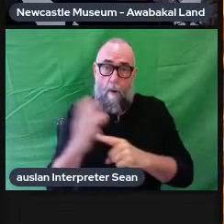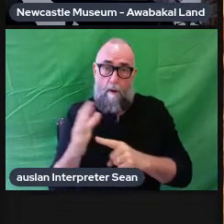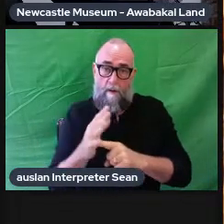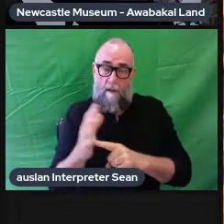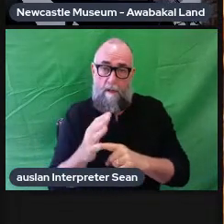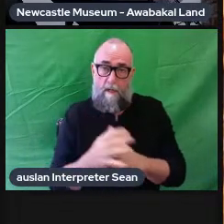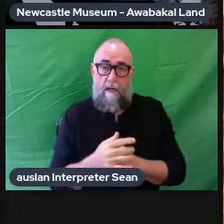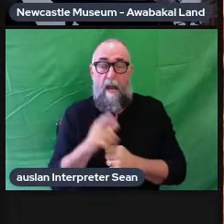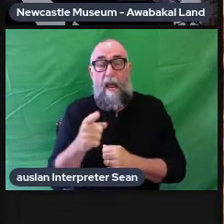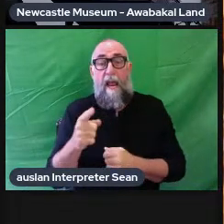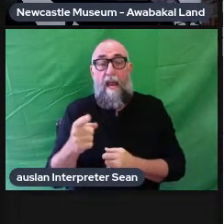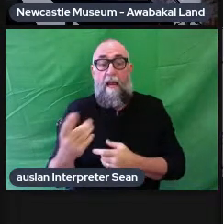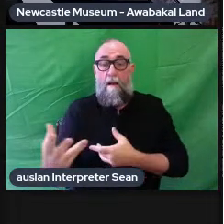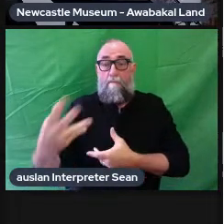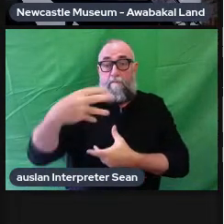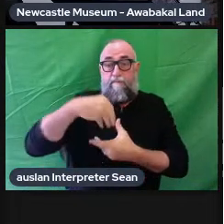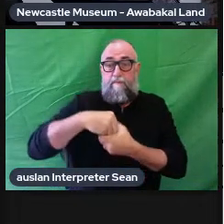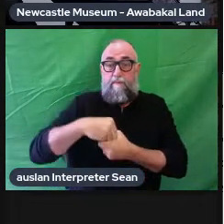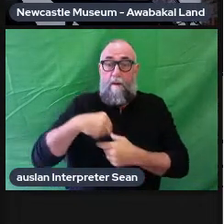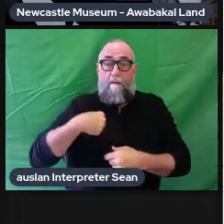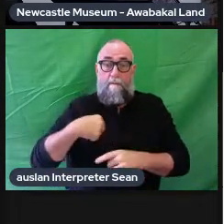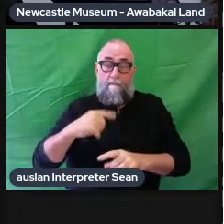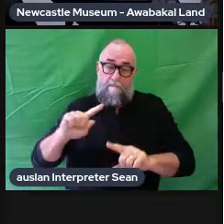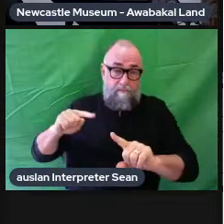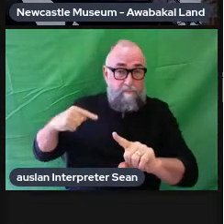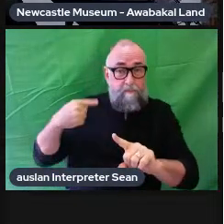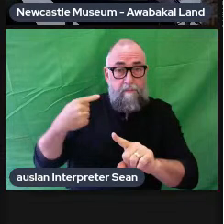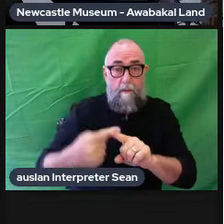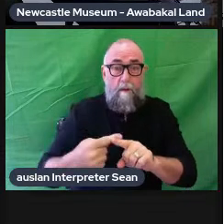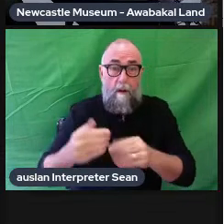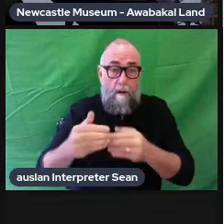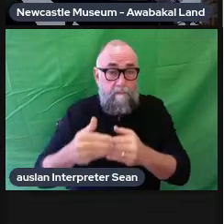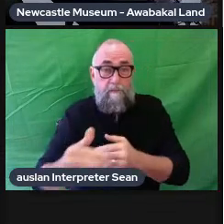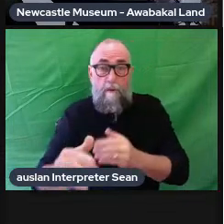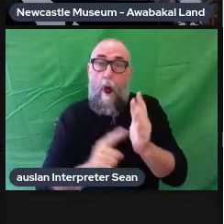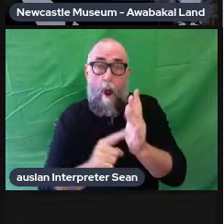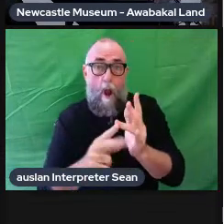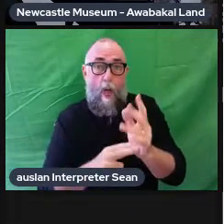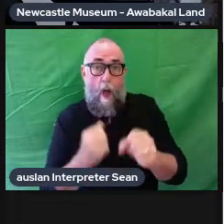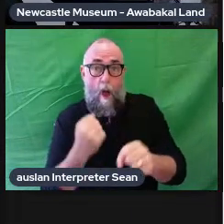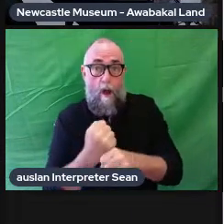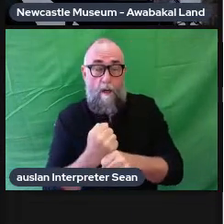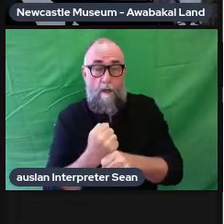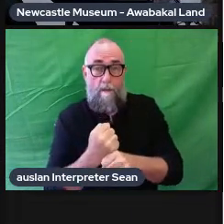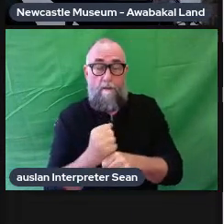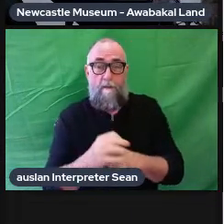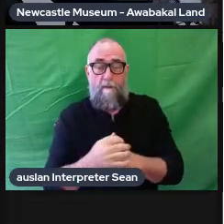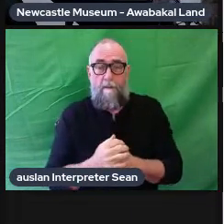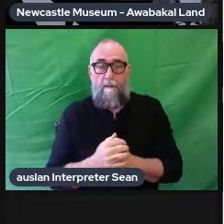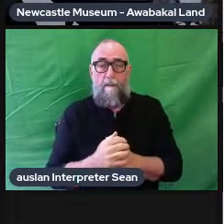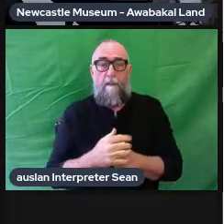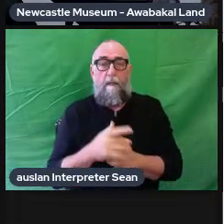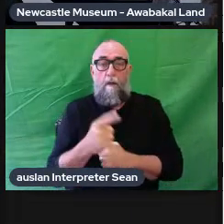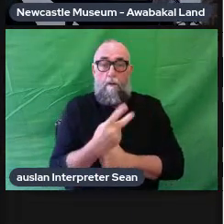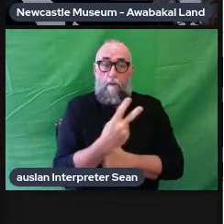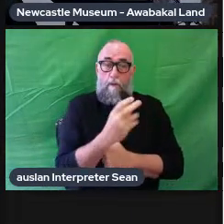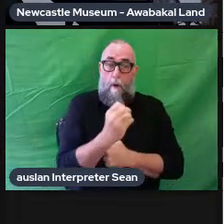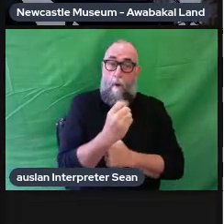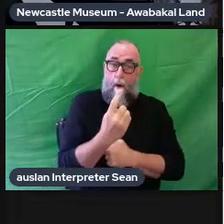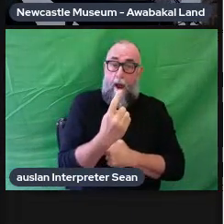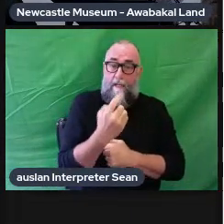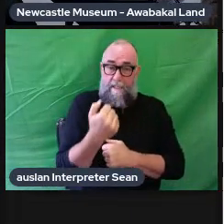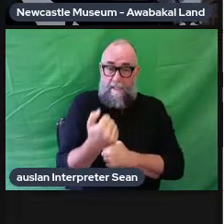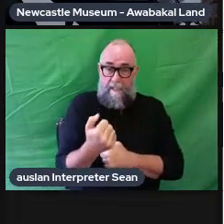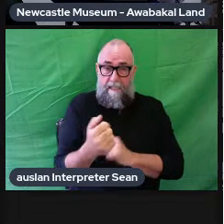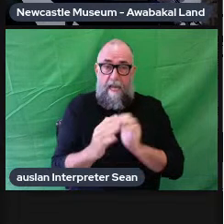he's been with us for the long haul. So Nat, if I could go, yep, perfect. From 2016 at HMRI Open